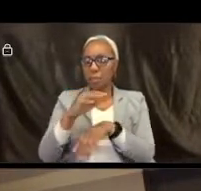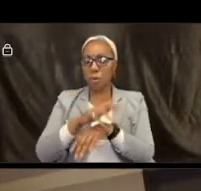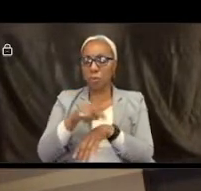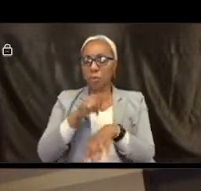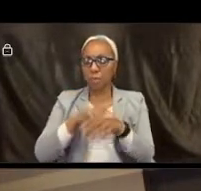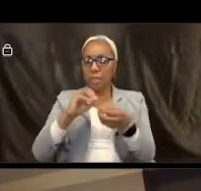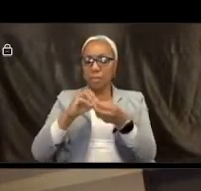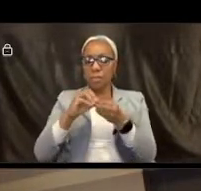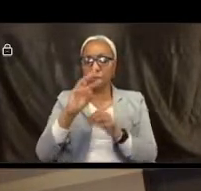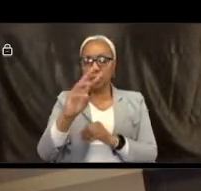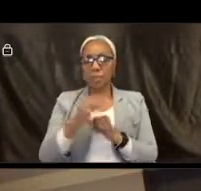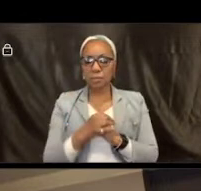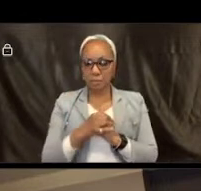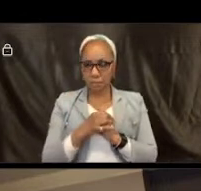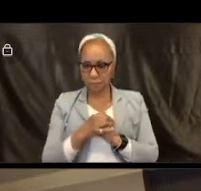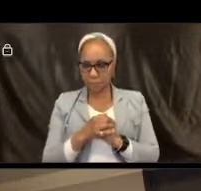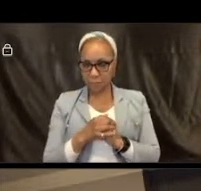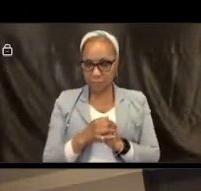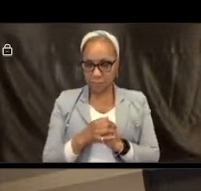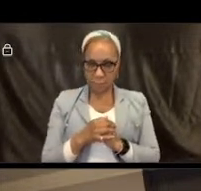item 6.